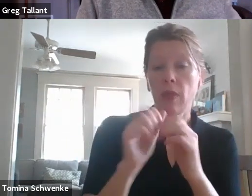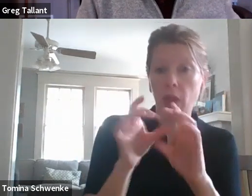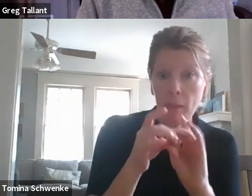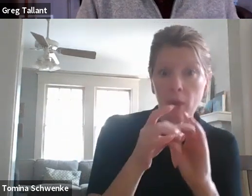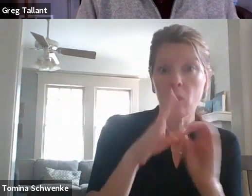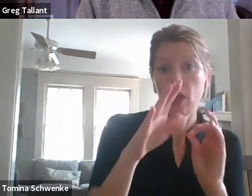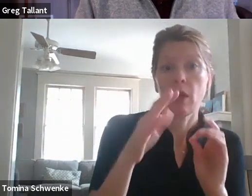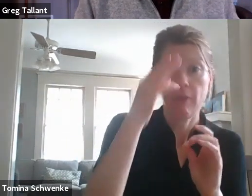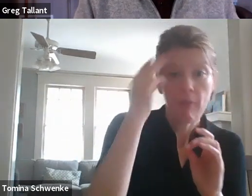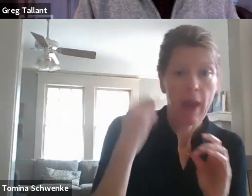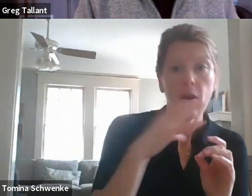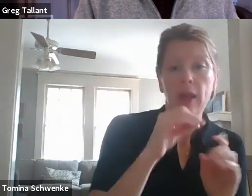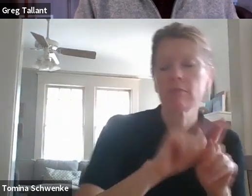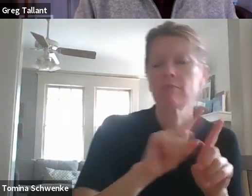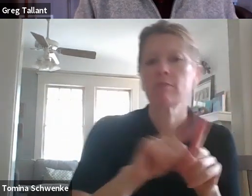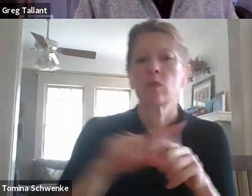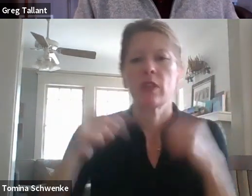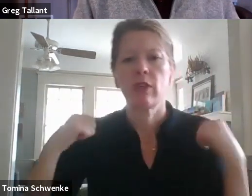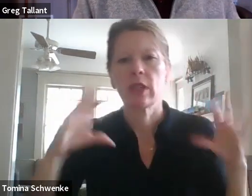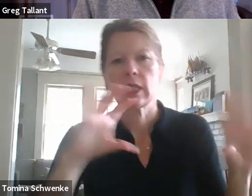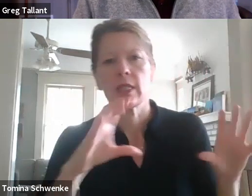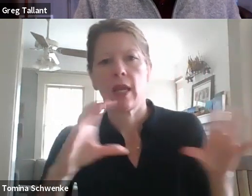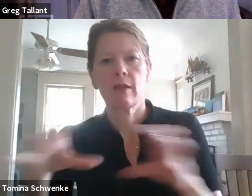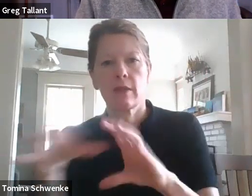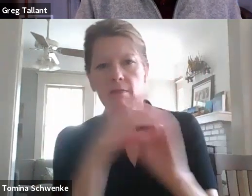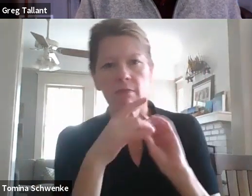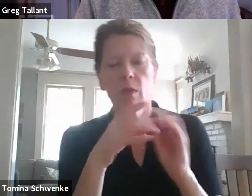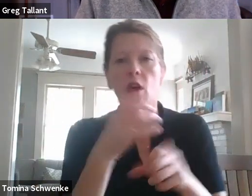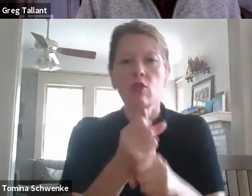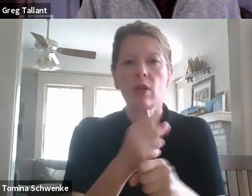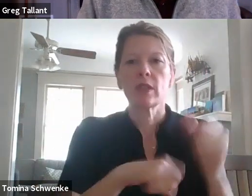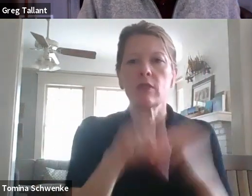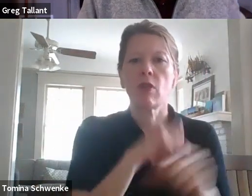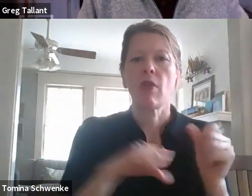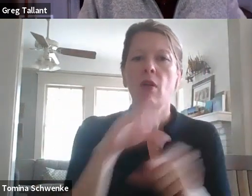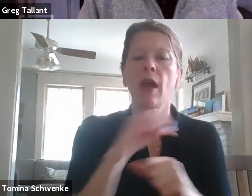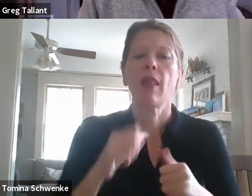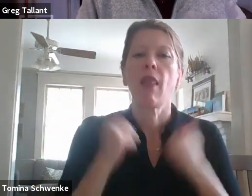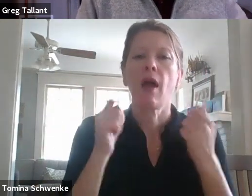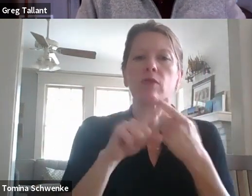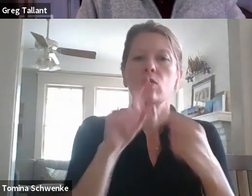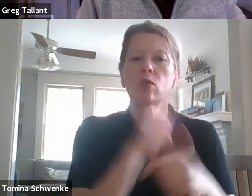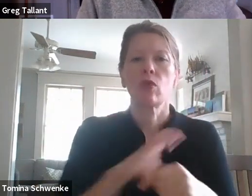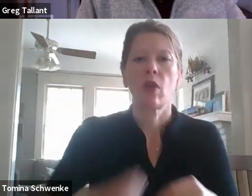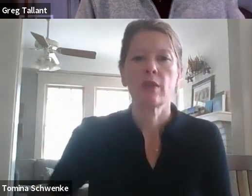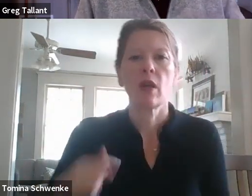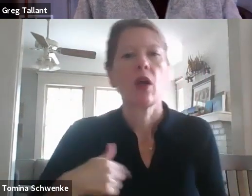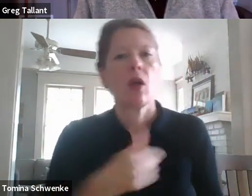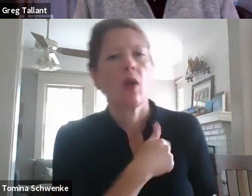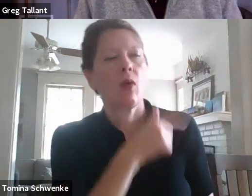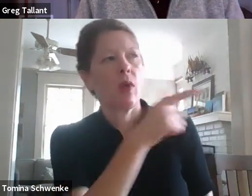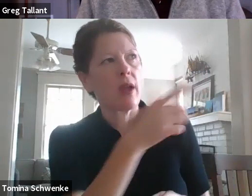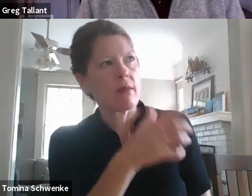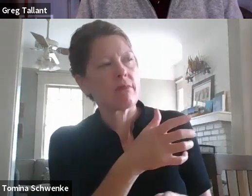and all your saints, entrusting one another and all our life to Christ, we entreat you, O Lord.